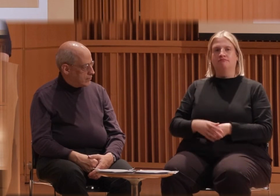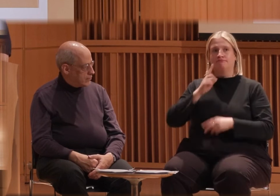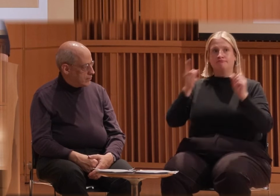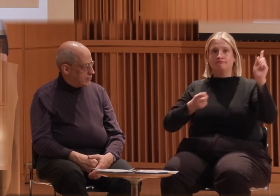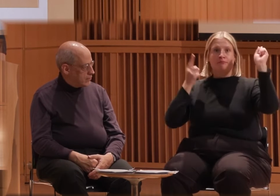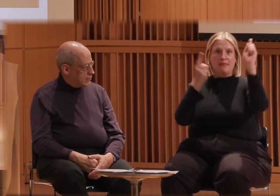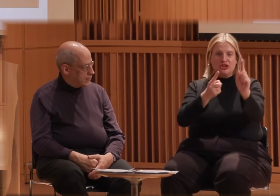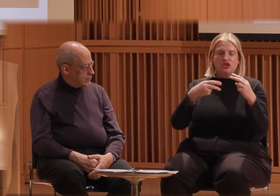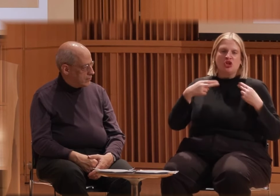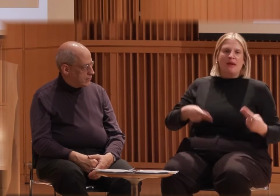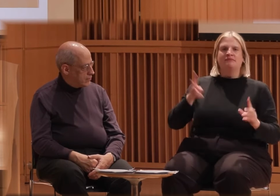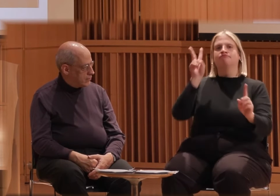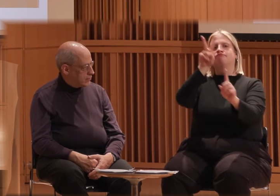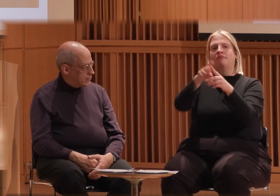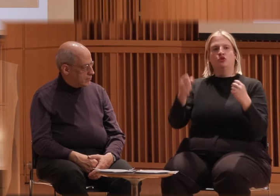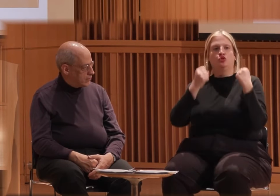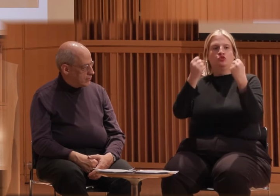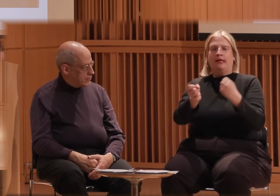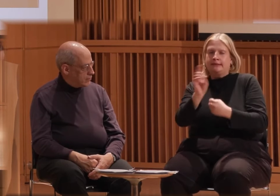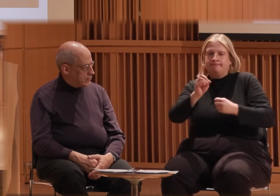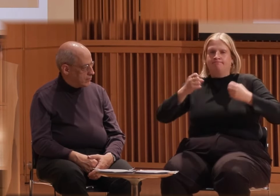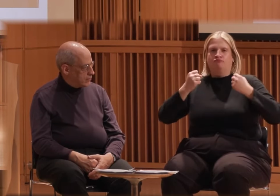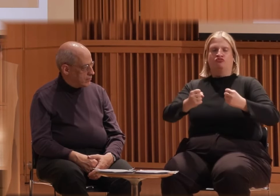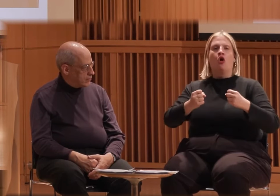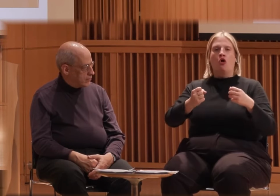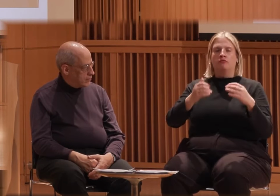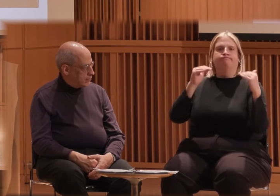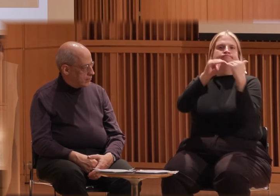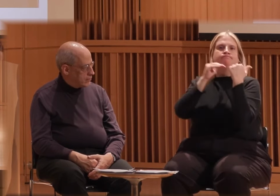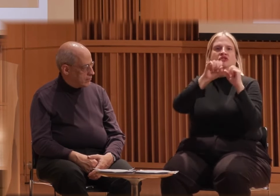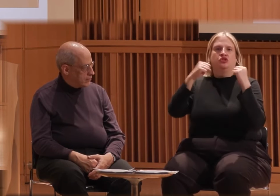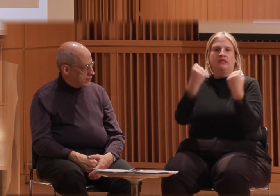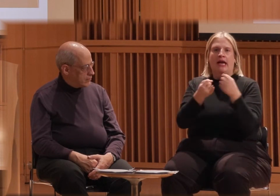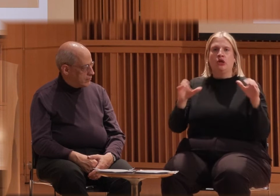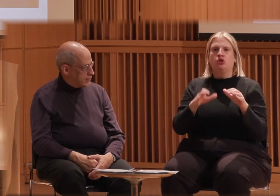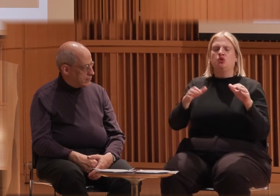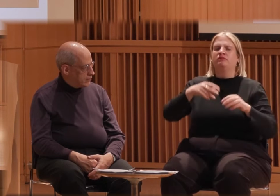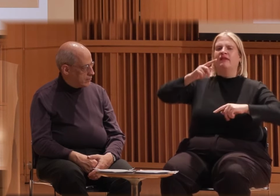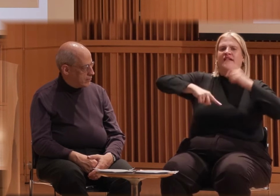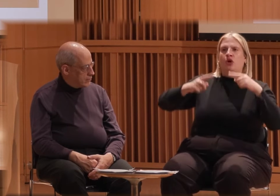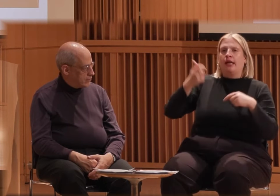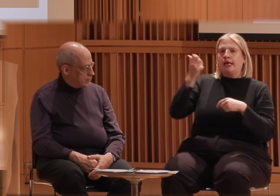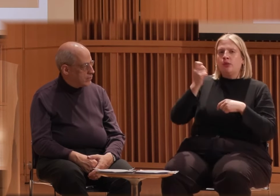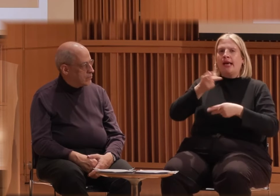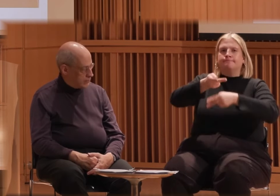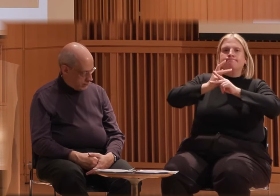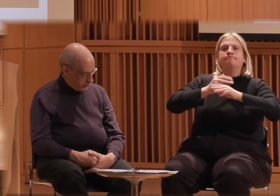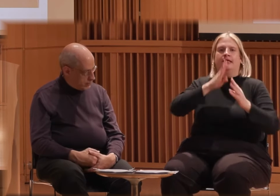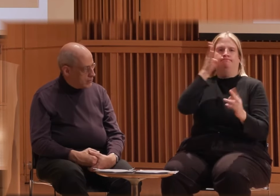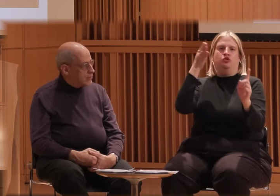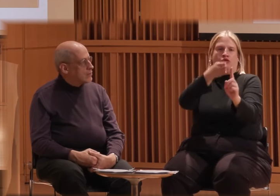apply the humanities to strengthen democratic society, and we do that through a variety of grants and direct